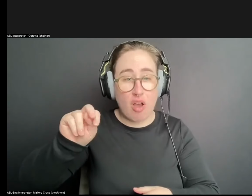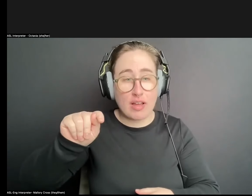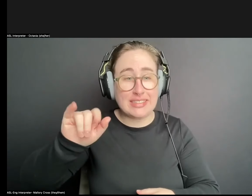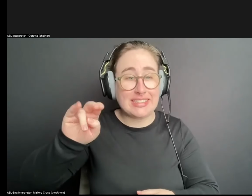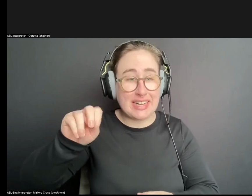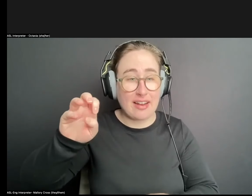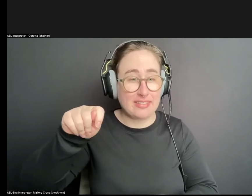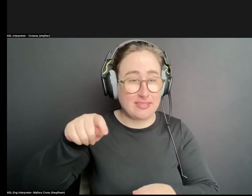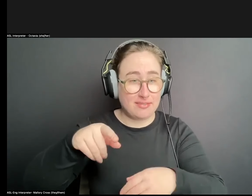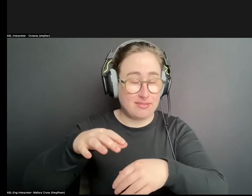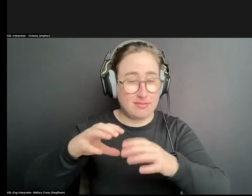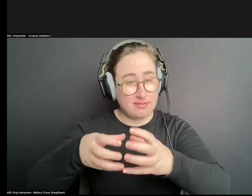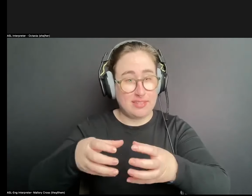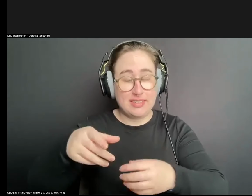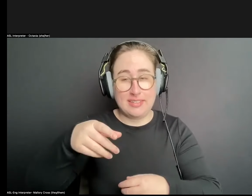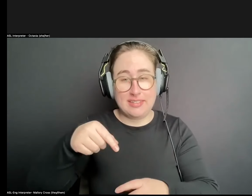us